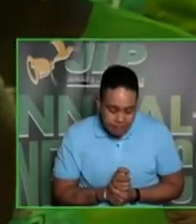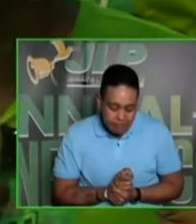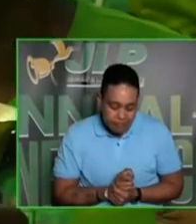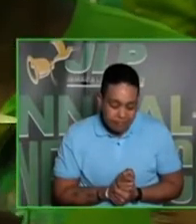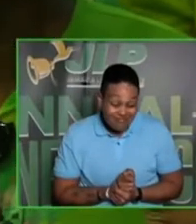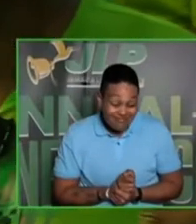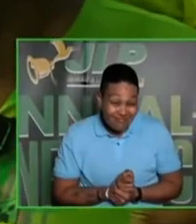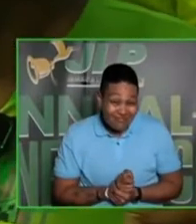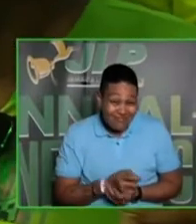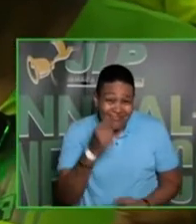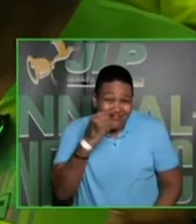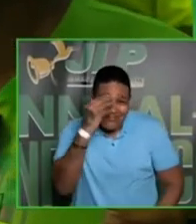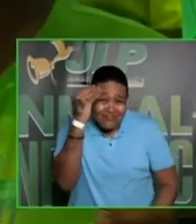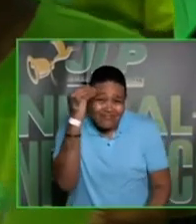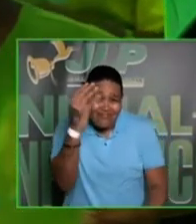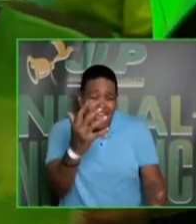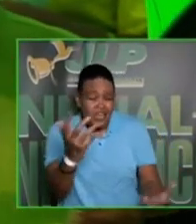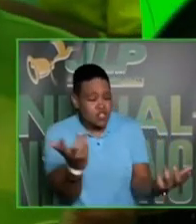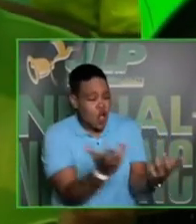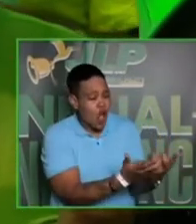And this is to complement